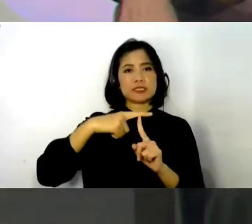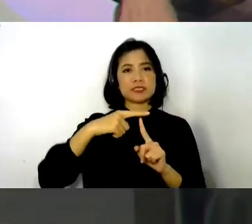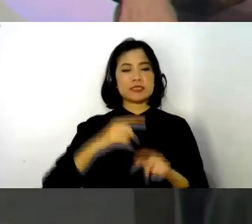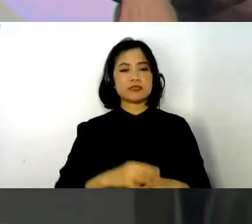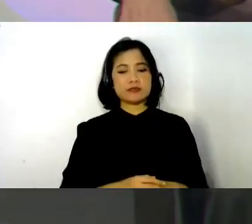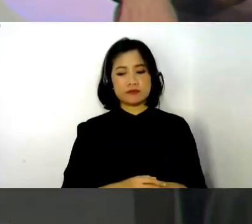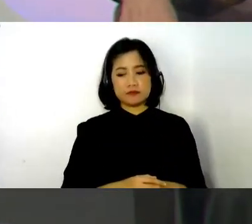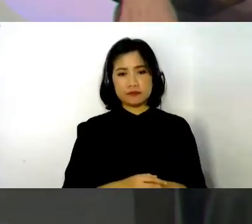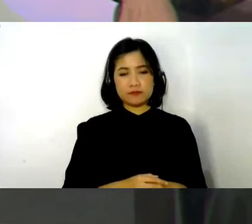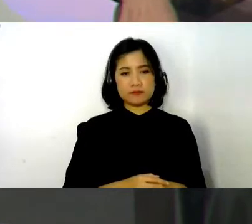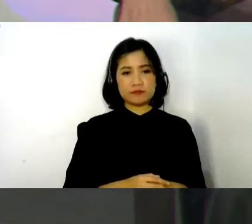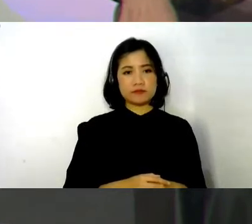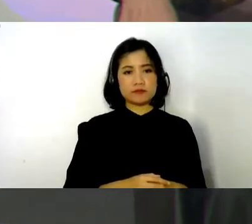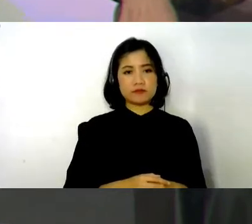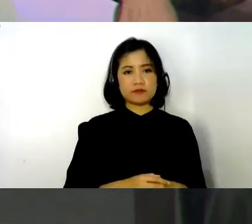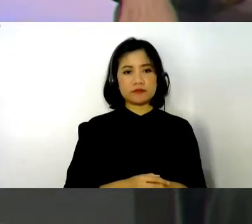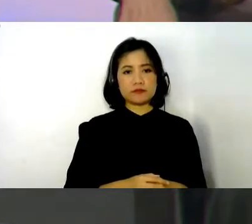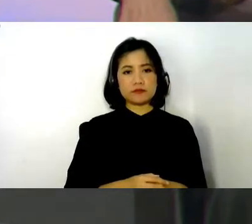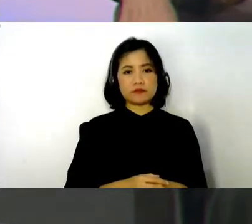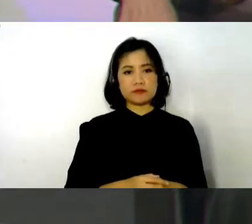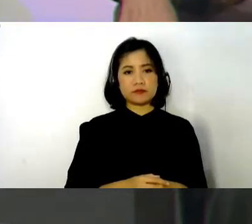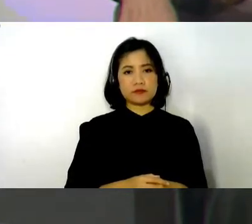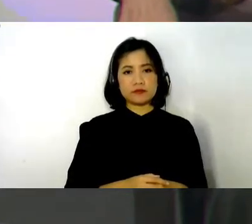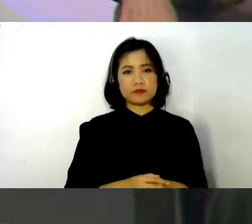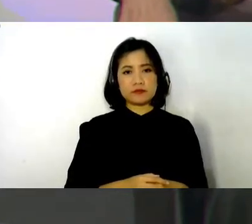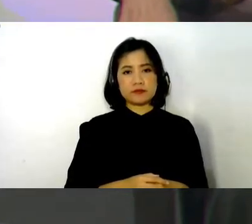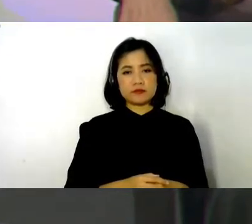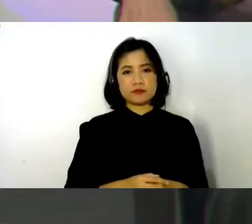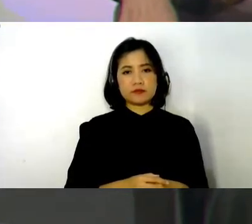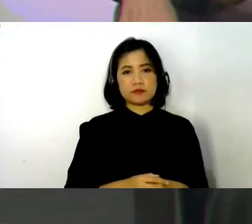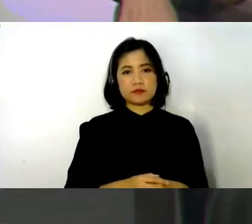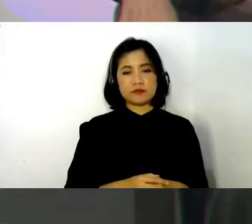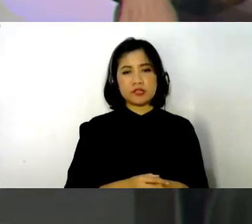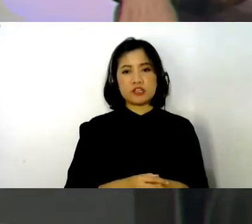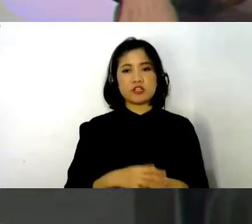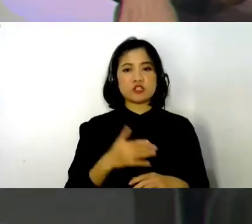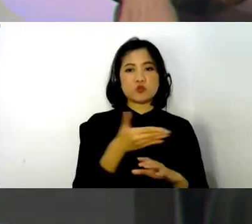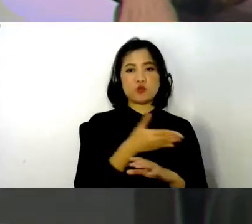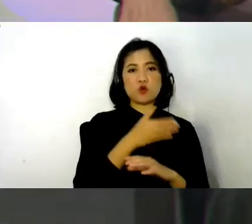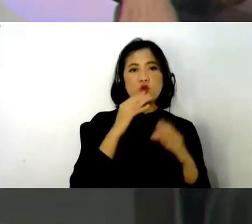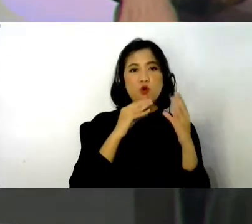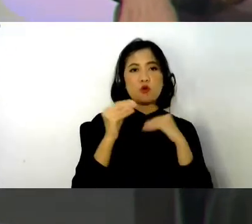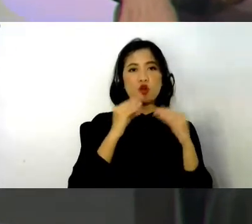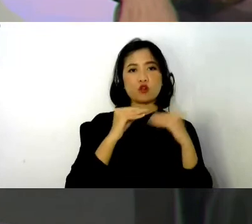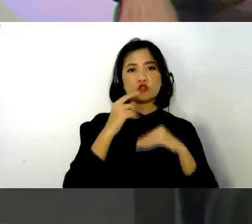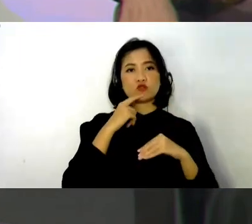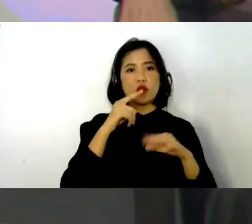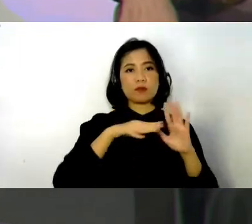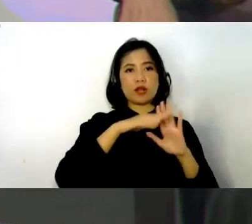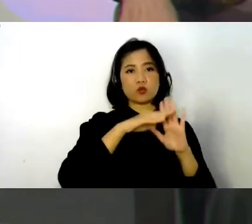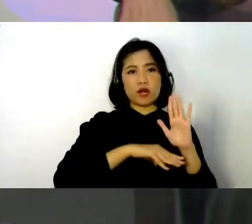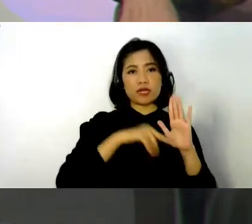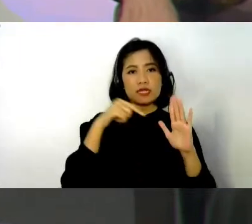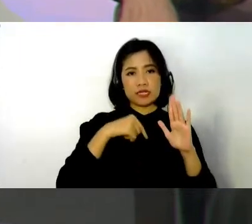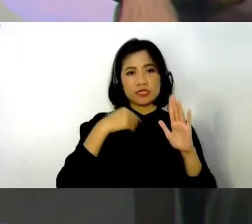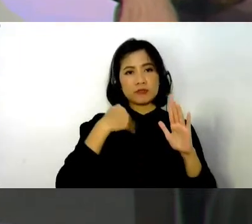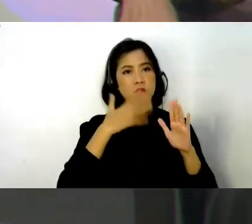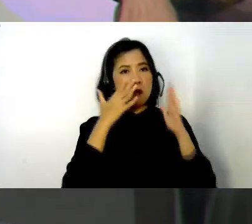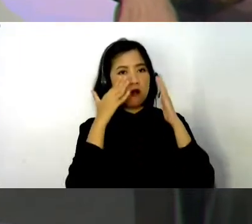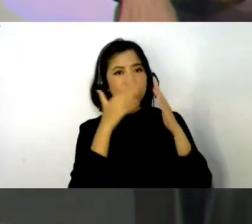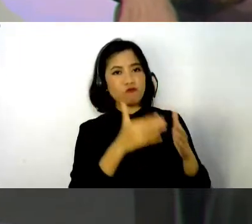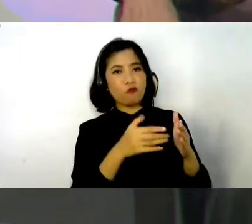available, but at a relatively high cost of subsidy. And one more basic infrastructure that